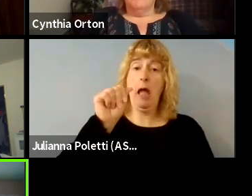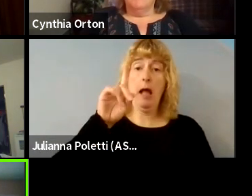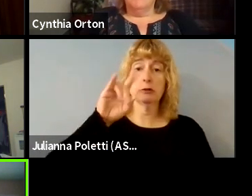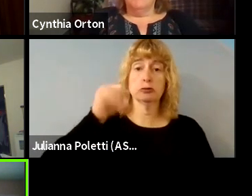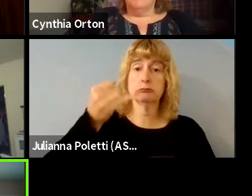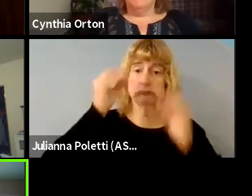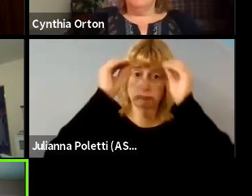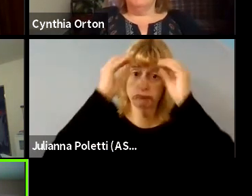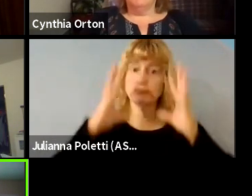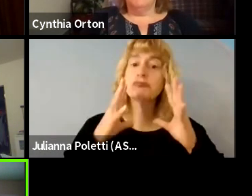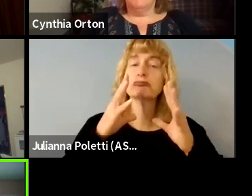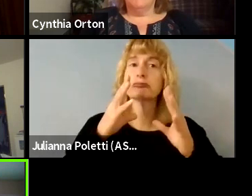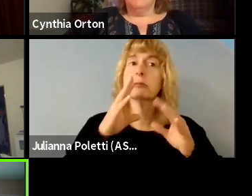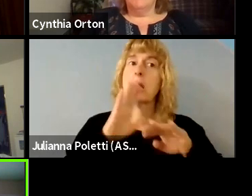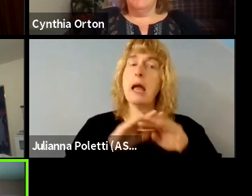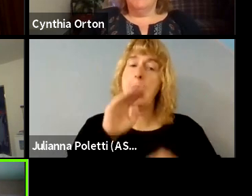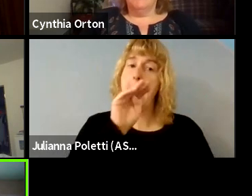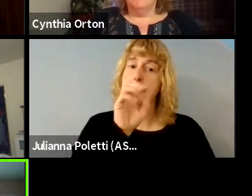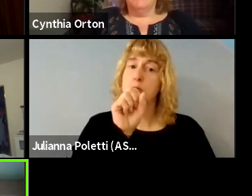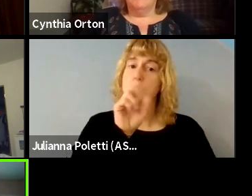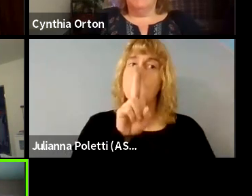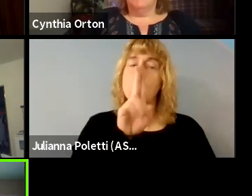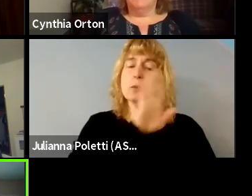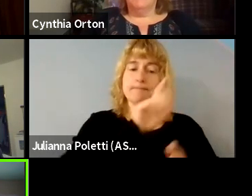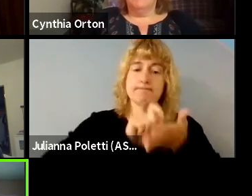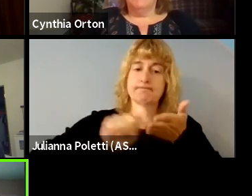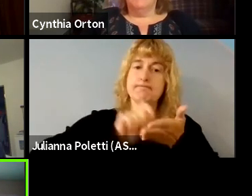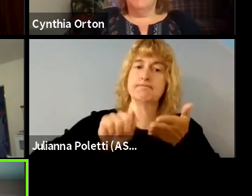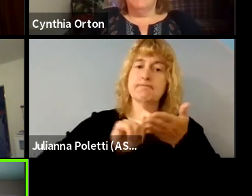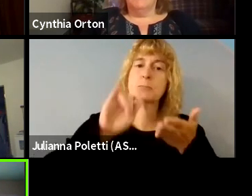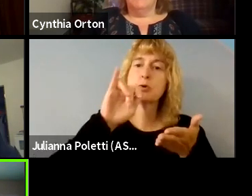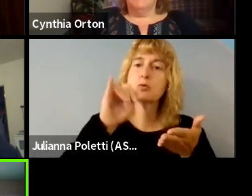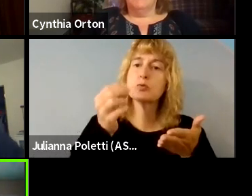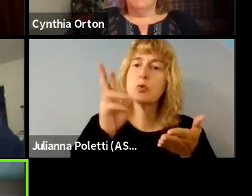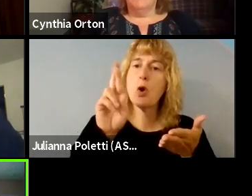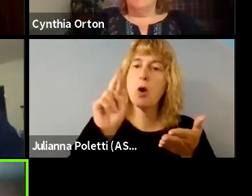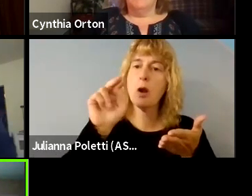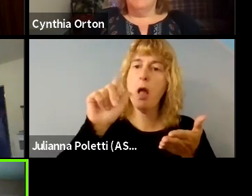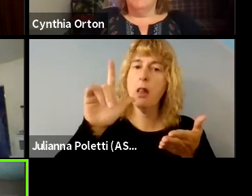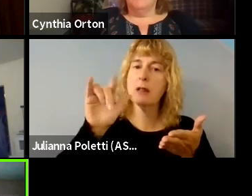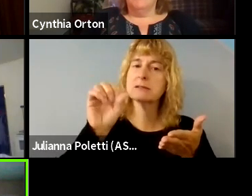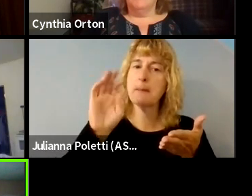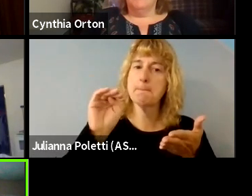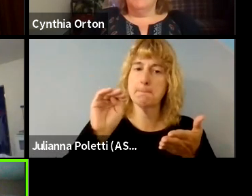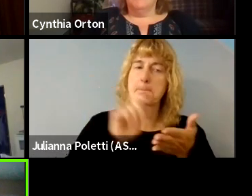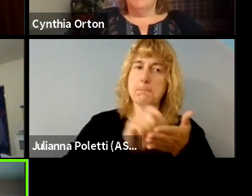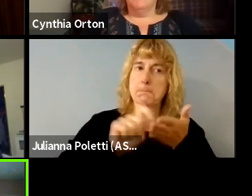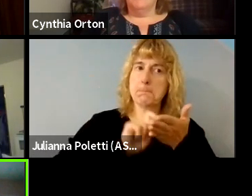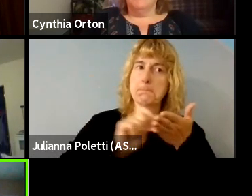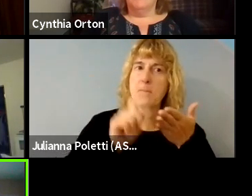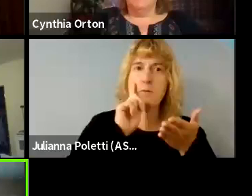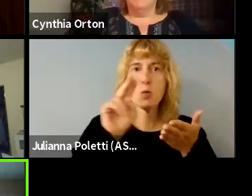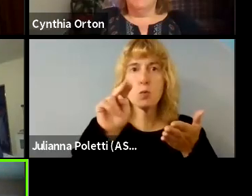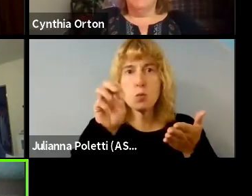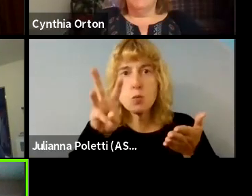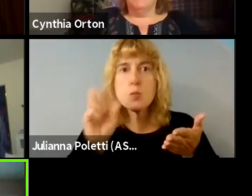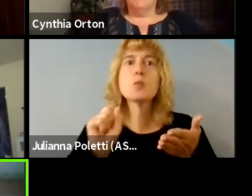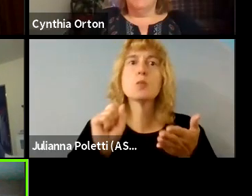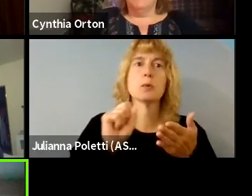visiting professor at MSU Journalism School for many years now, where I provide